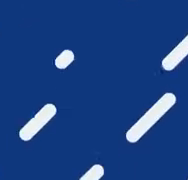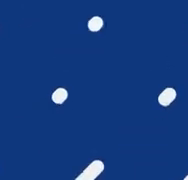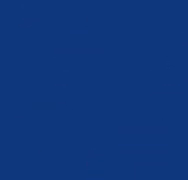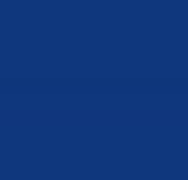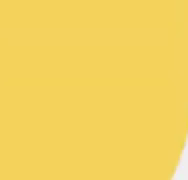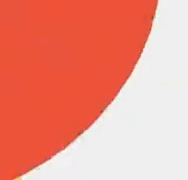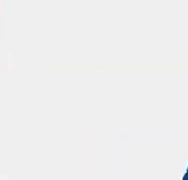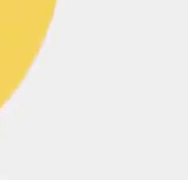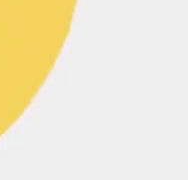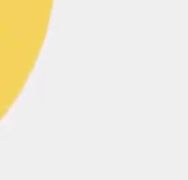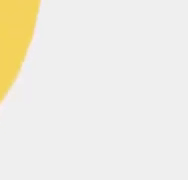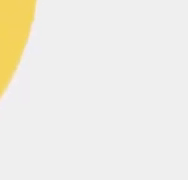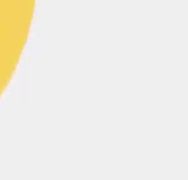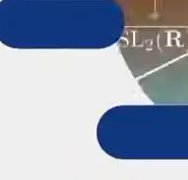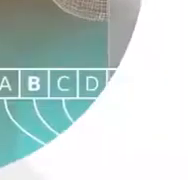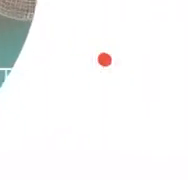Thank you.